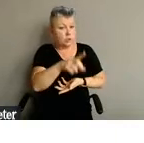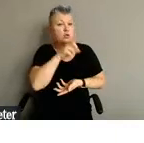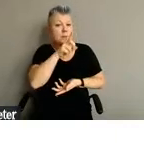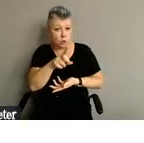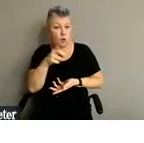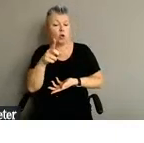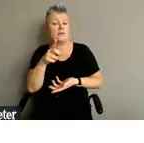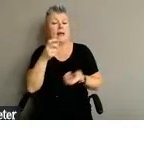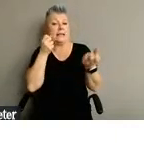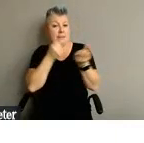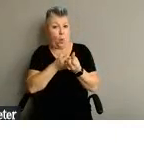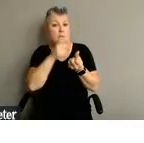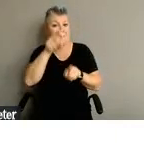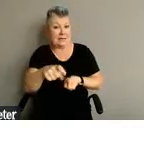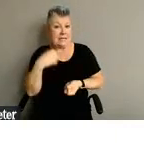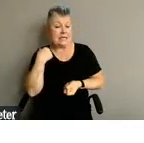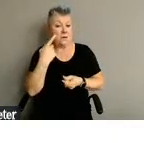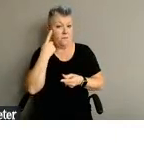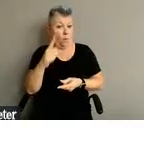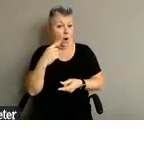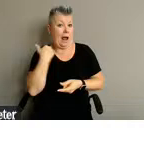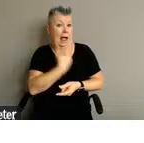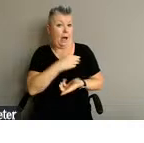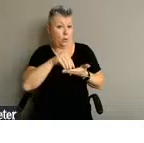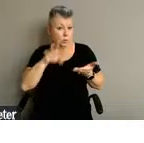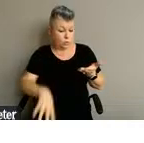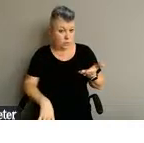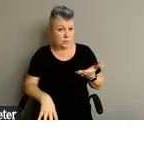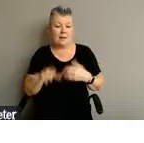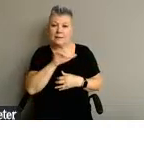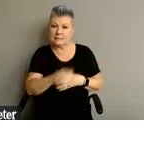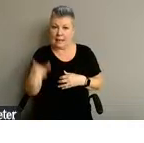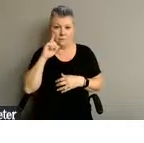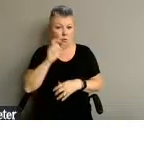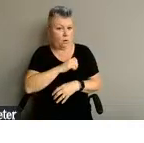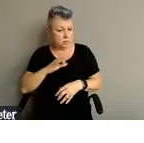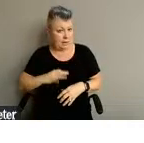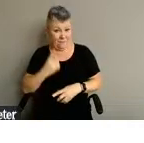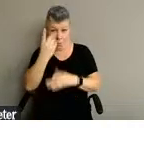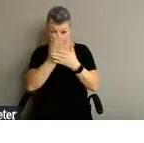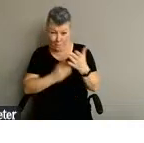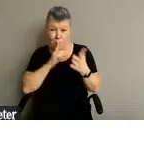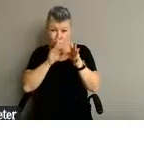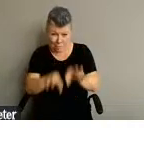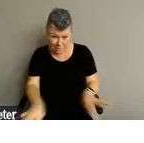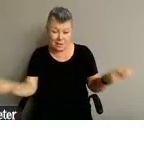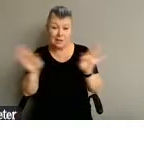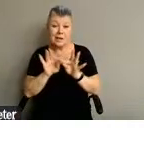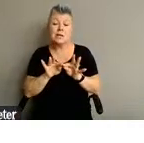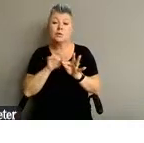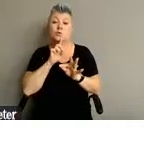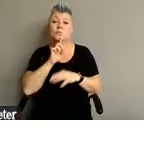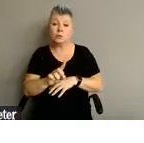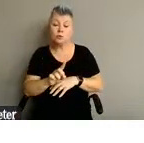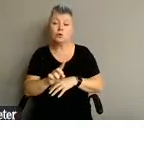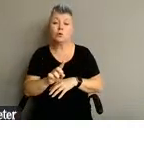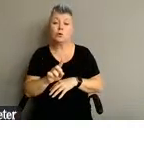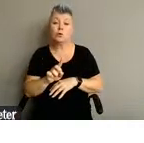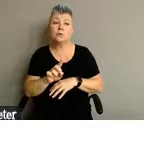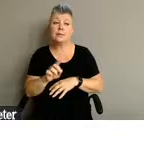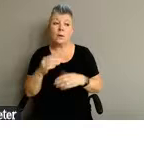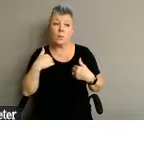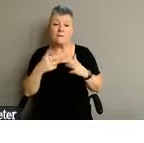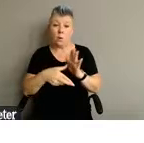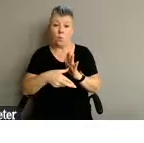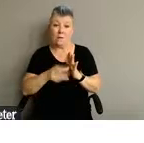our students. The same kind of goes with staff, and one of the pieces that was key is to ensure that there is